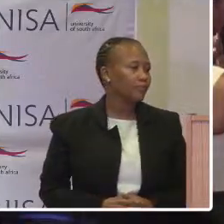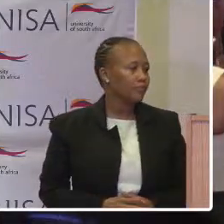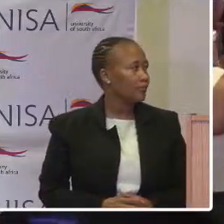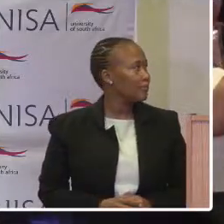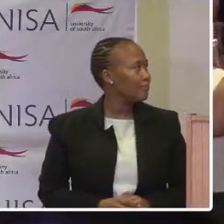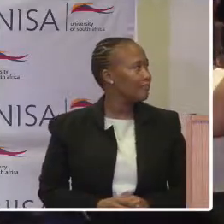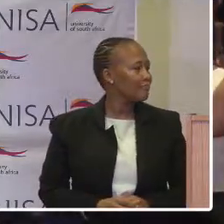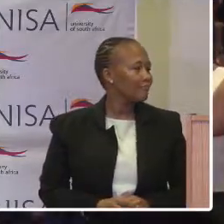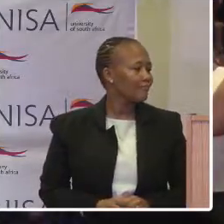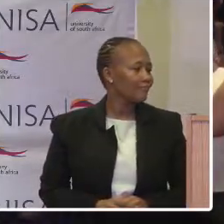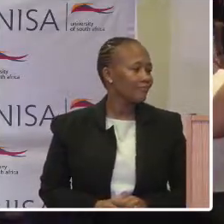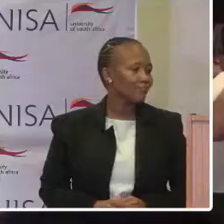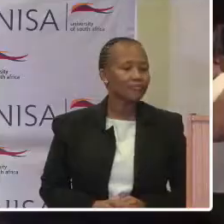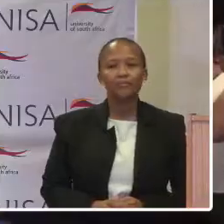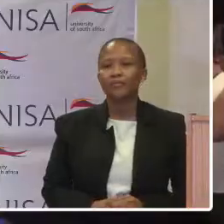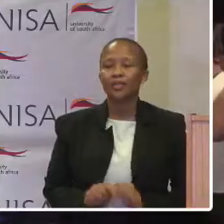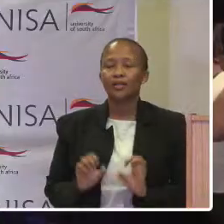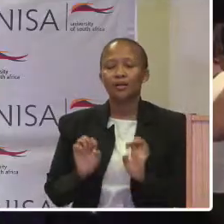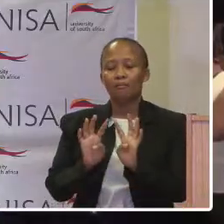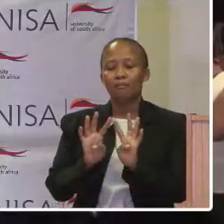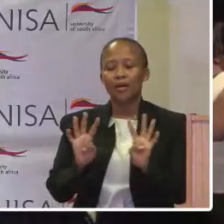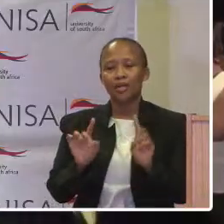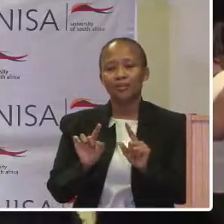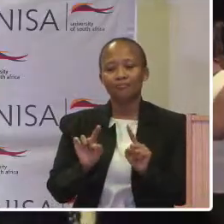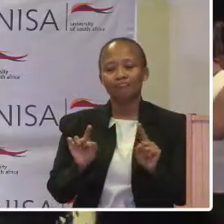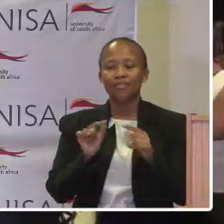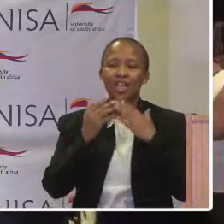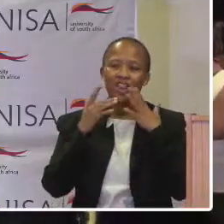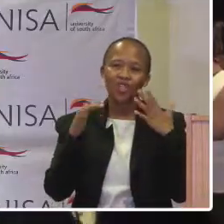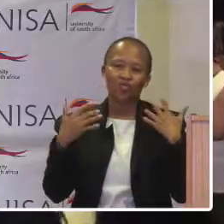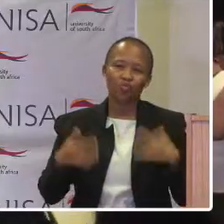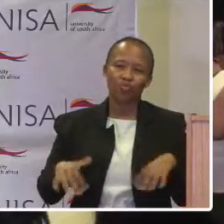Thank you so much, panelists. I think your